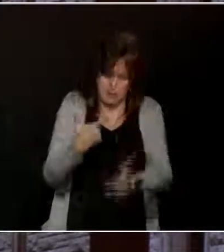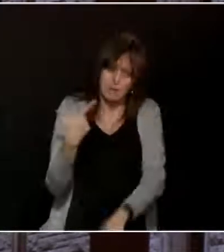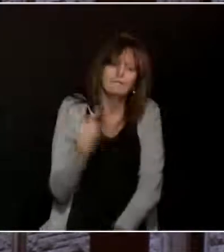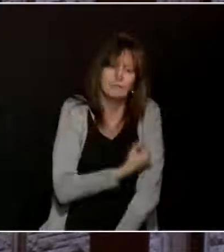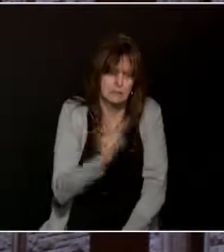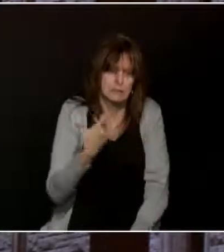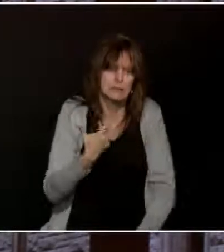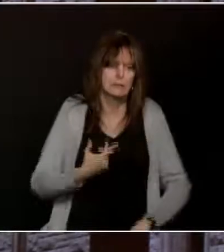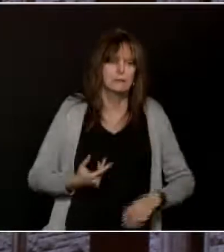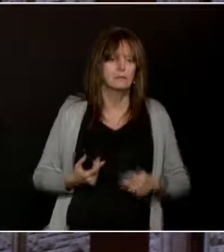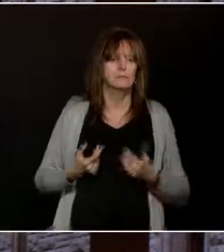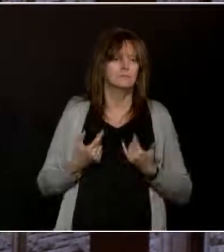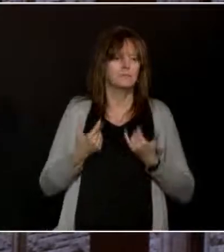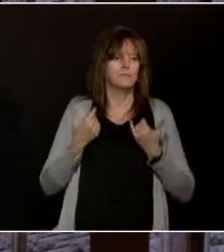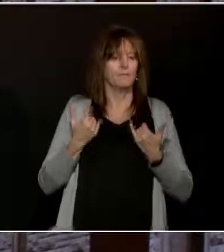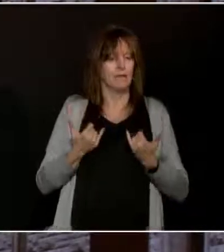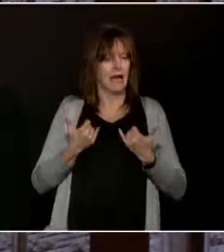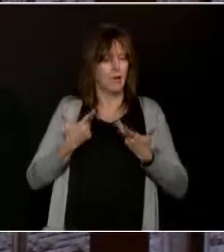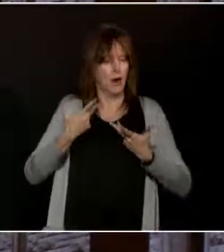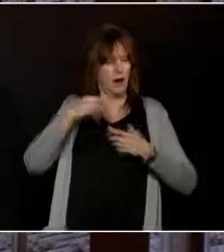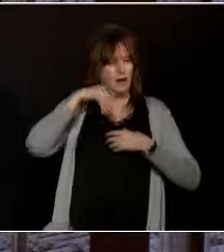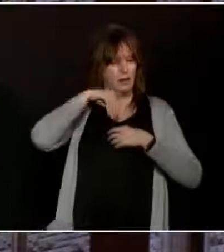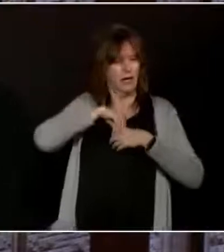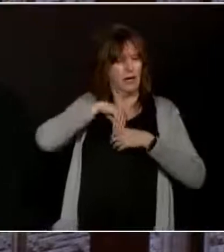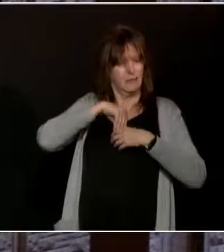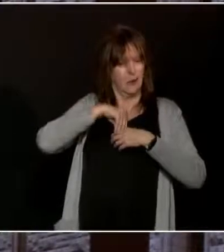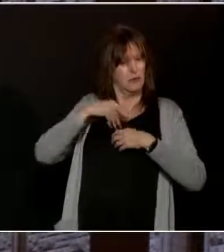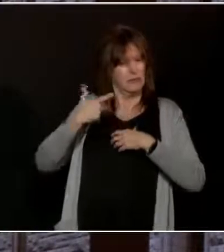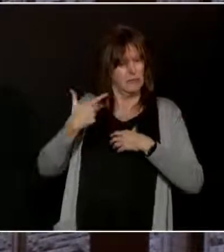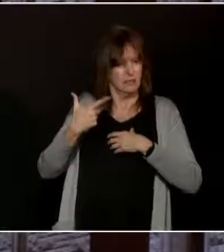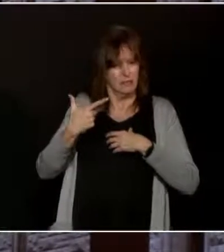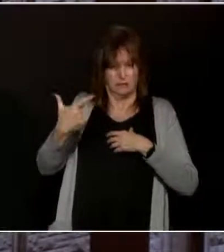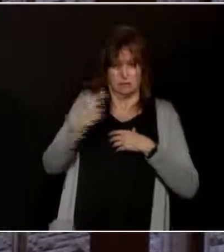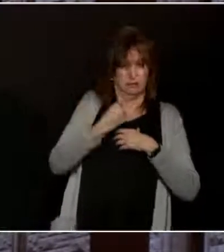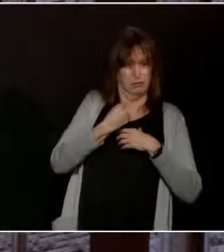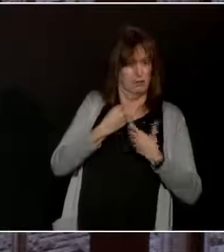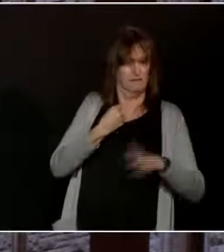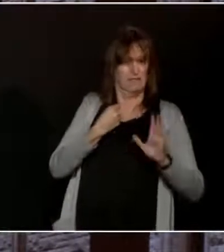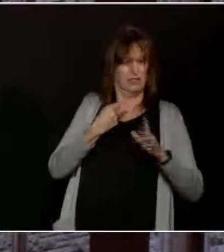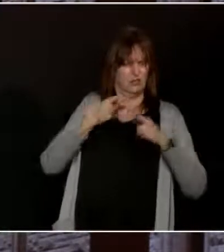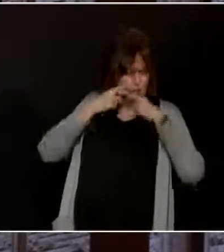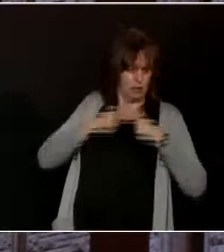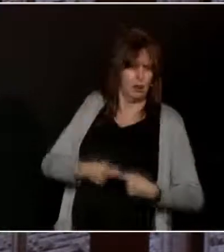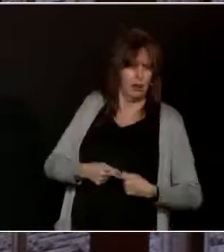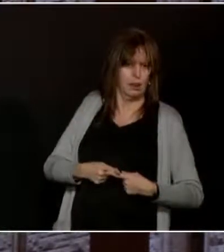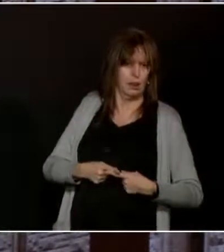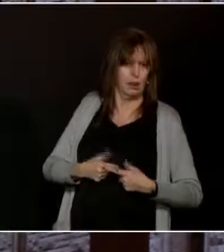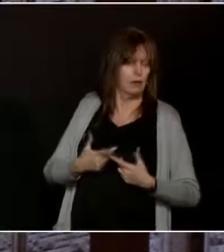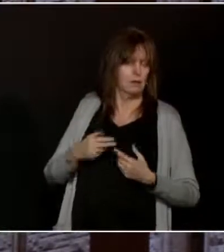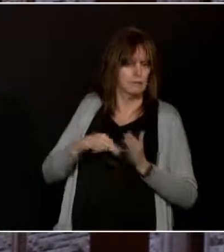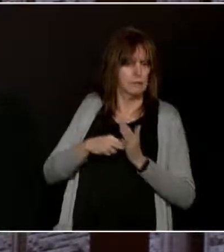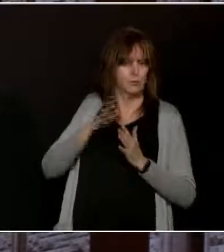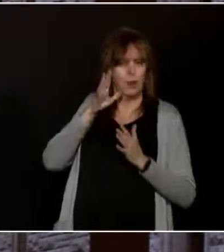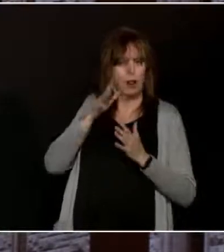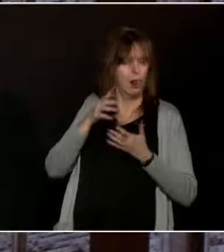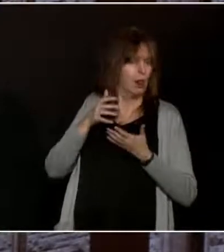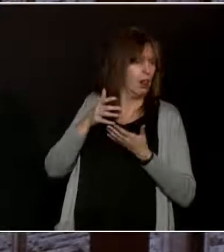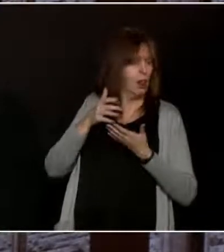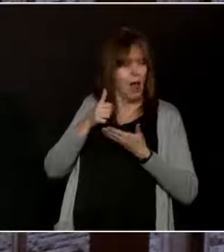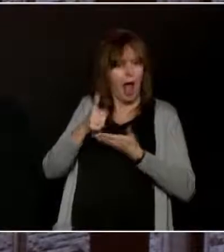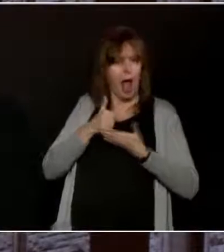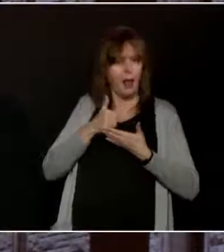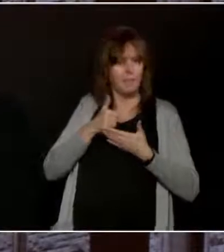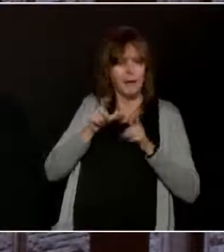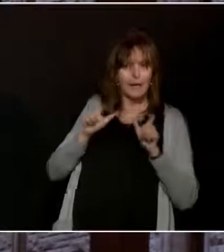potent. And so we've been asking for a number of places to look at maybe delaying 3 months from your diagnosis date until